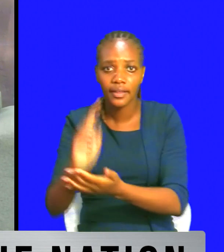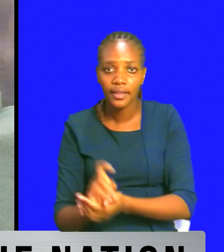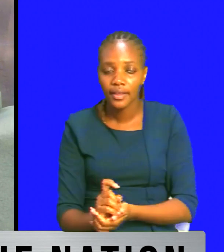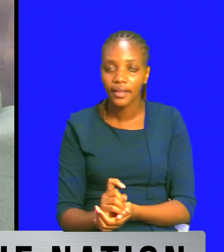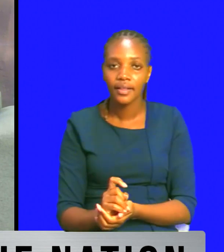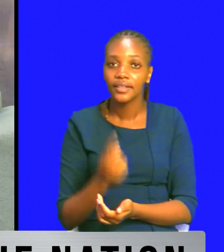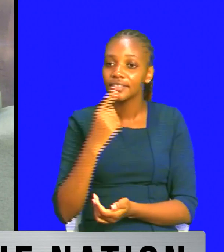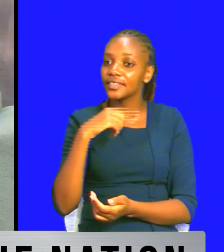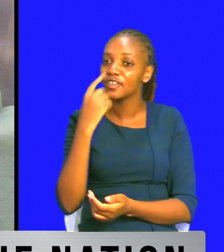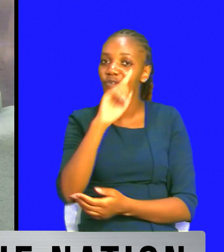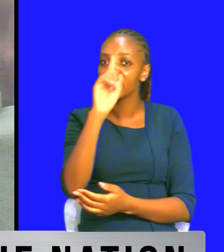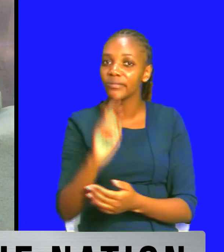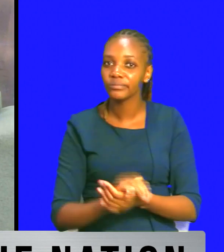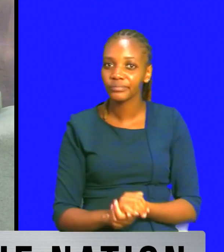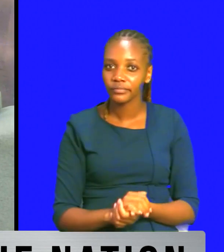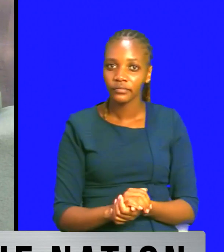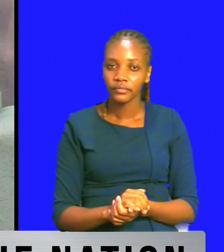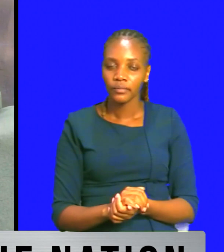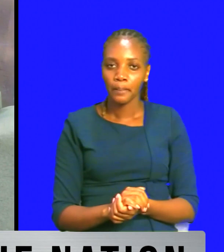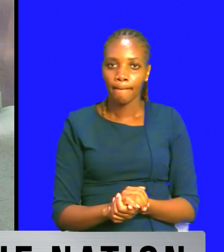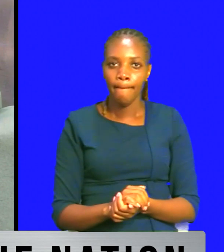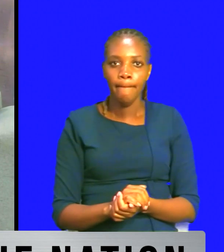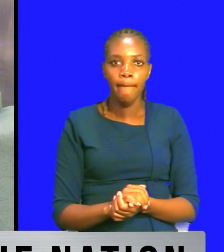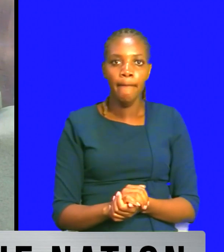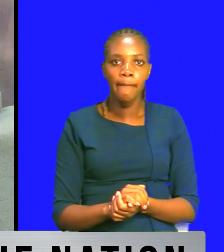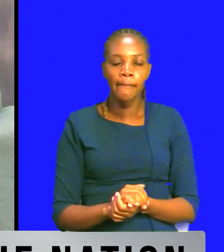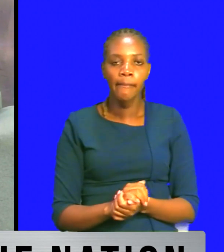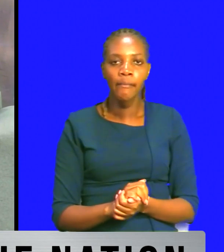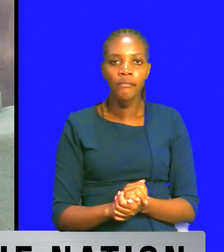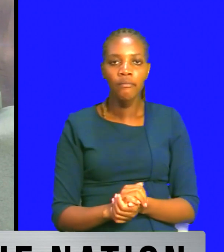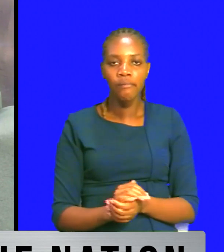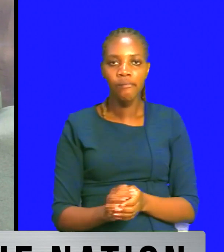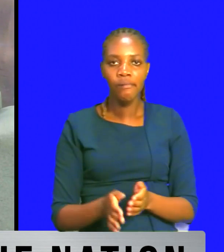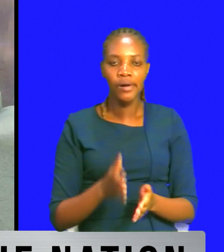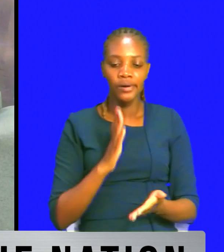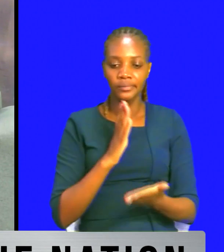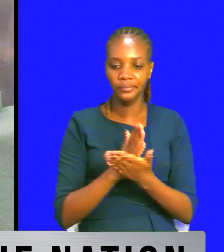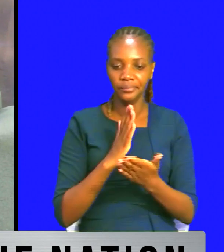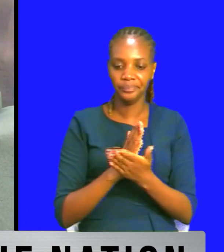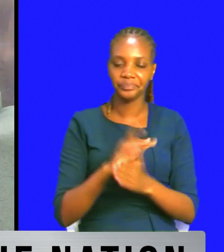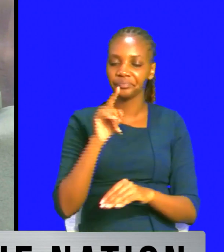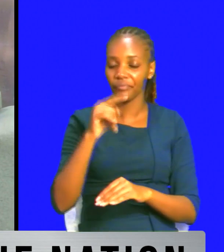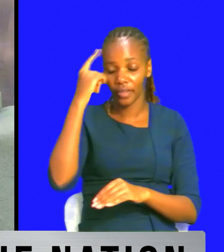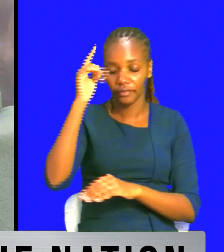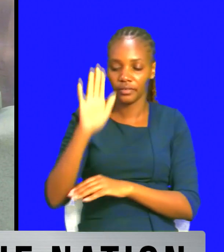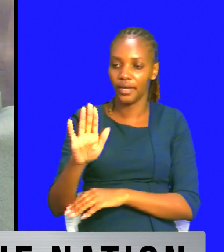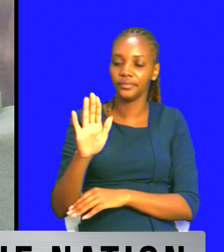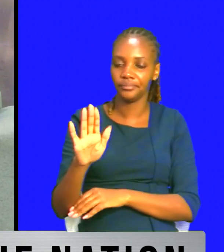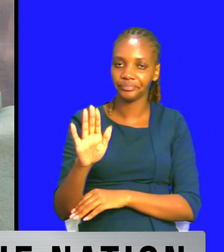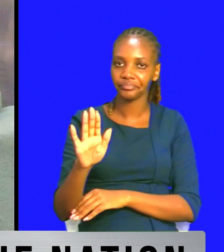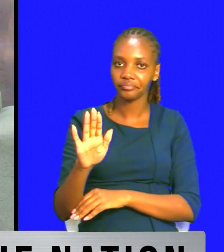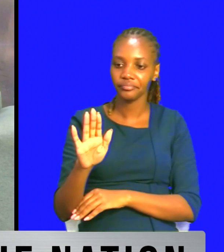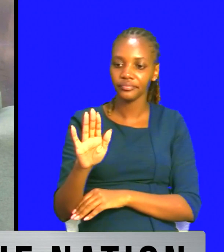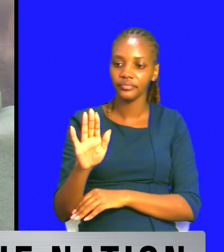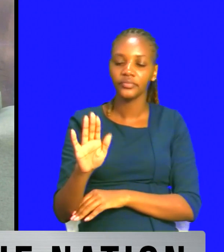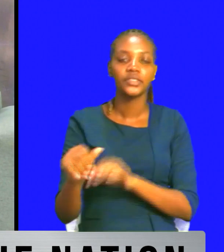Marie Antoinette from France. Yes, if they're crying for bread, you give them of course, cake. it was for her. It was like,